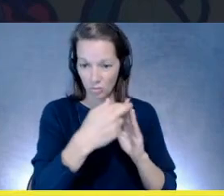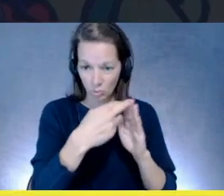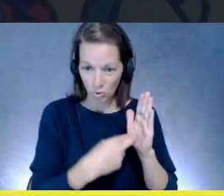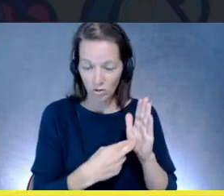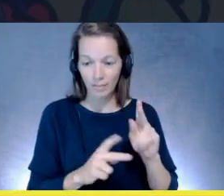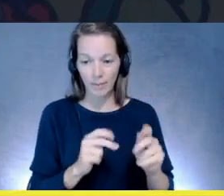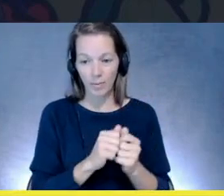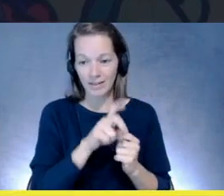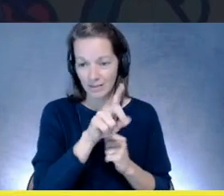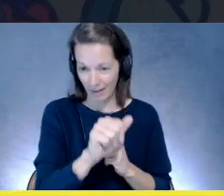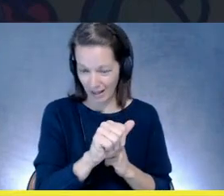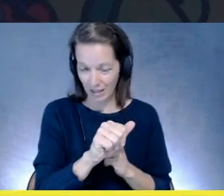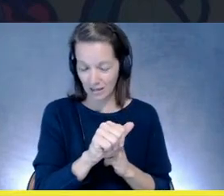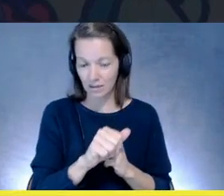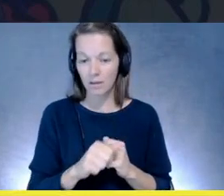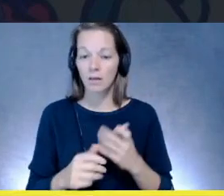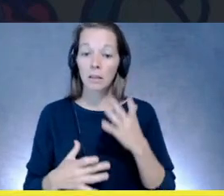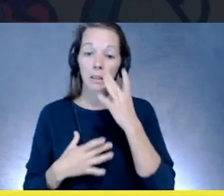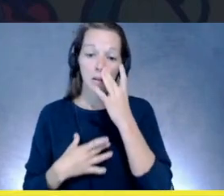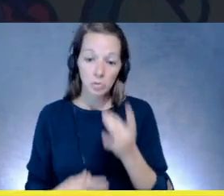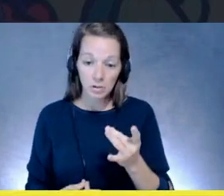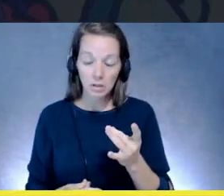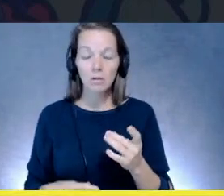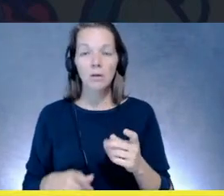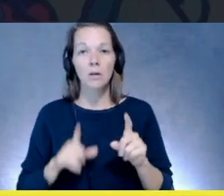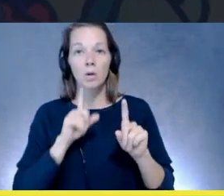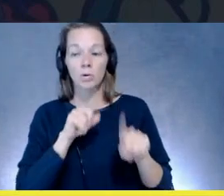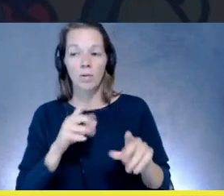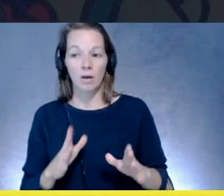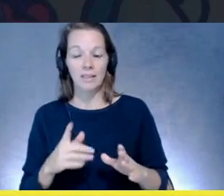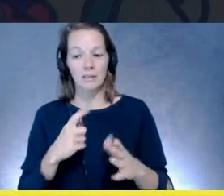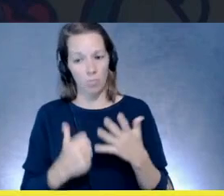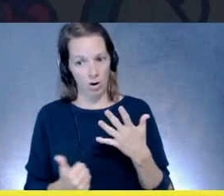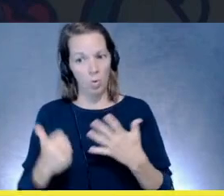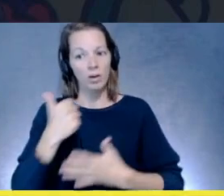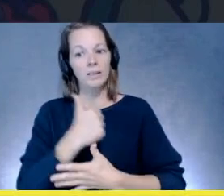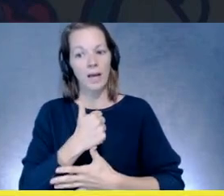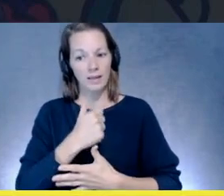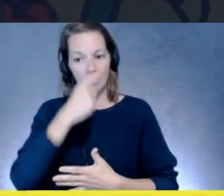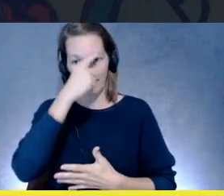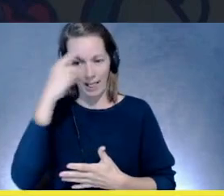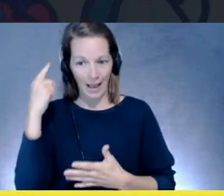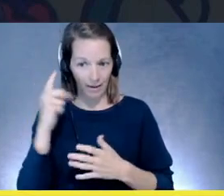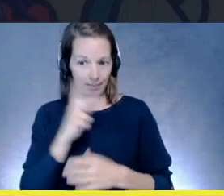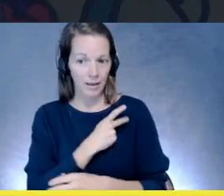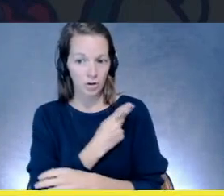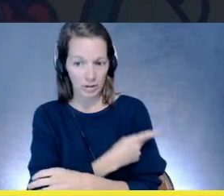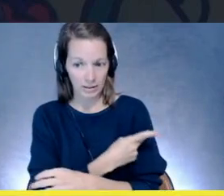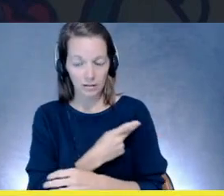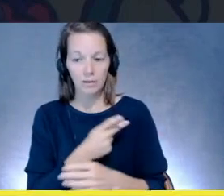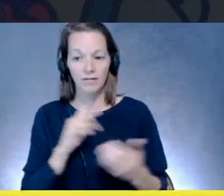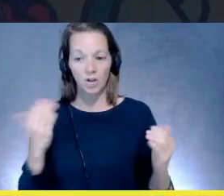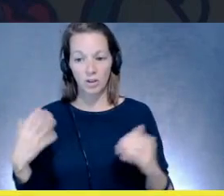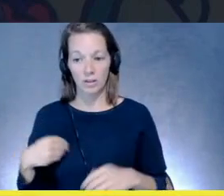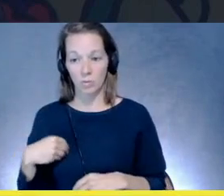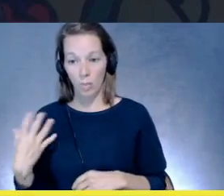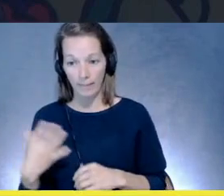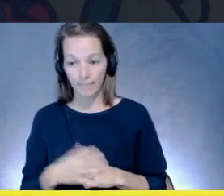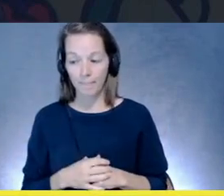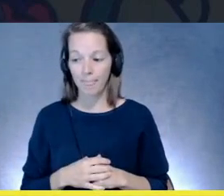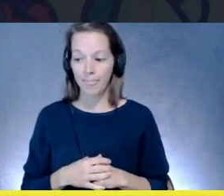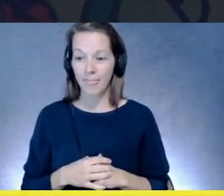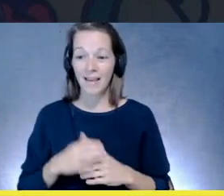disabilities. Interestingly, respondents actually prioritized Black patients relative to white ones. Next